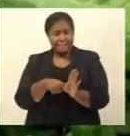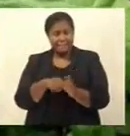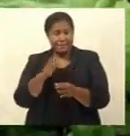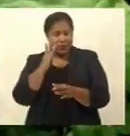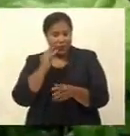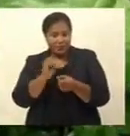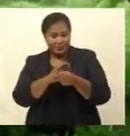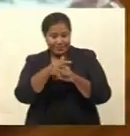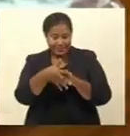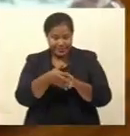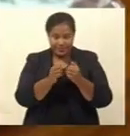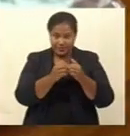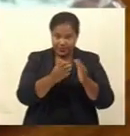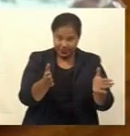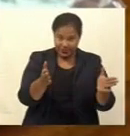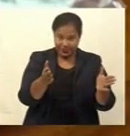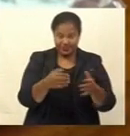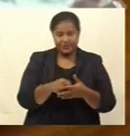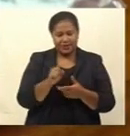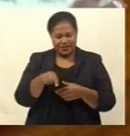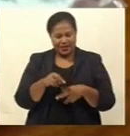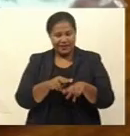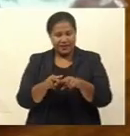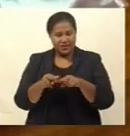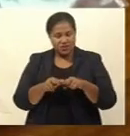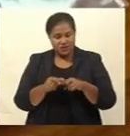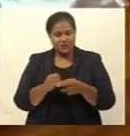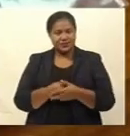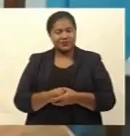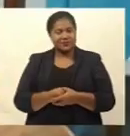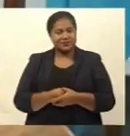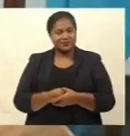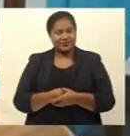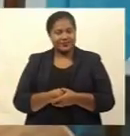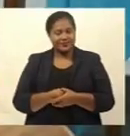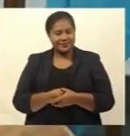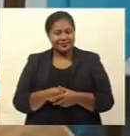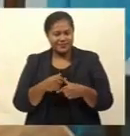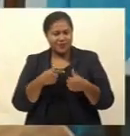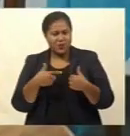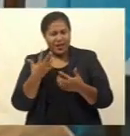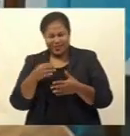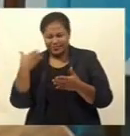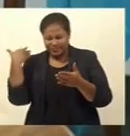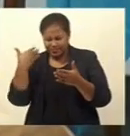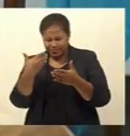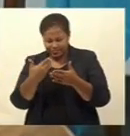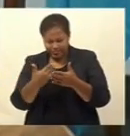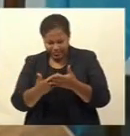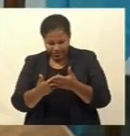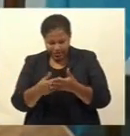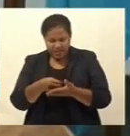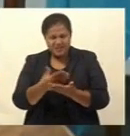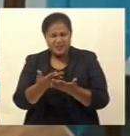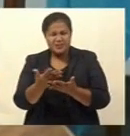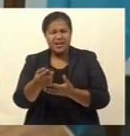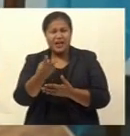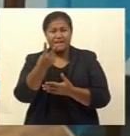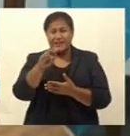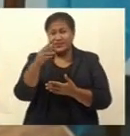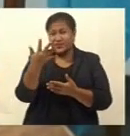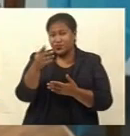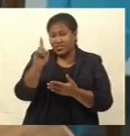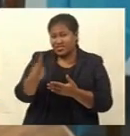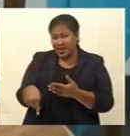the COVID-19 started in Fiji. We have to date distributed